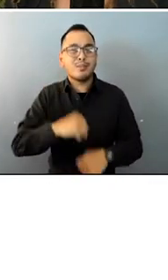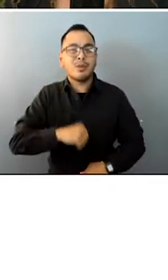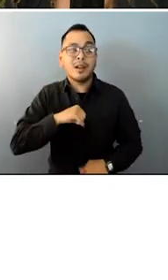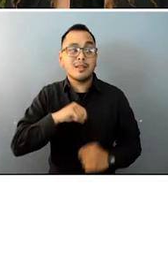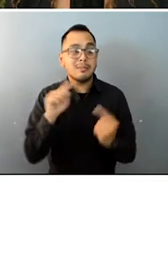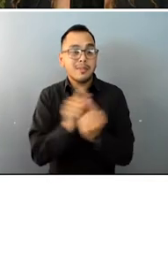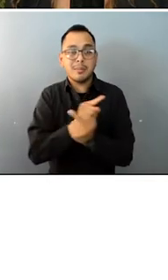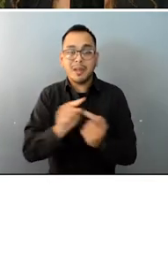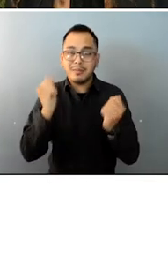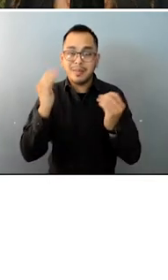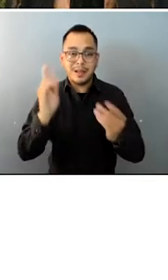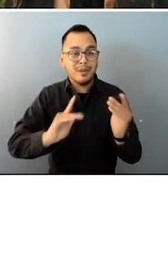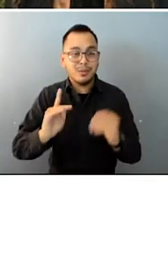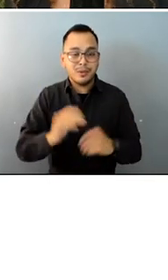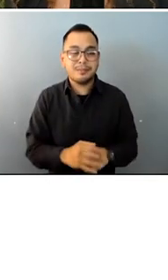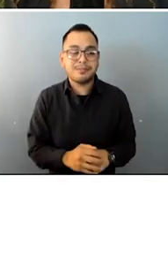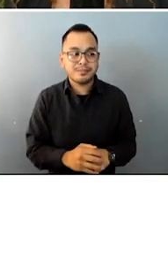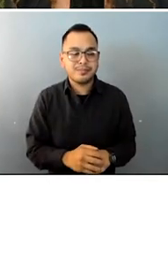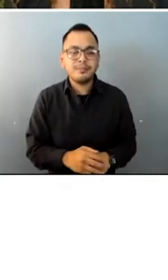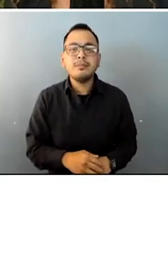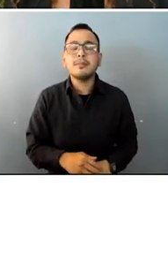hundreds of prides and met thousands of people.